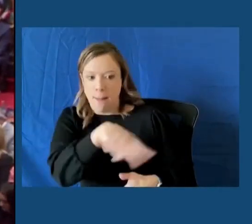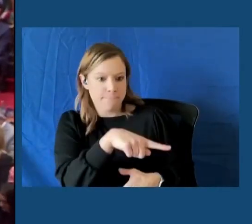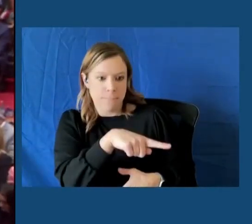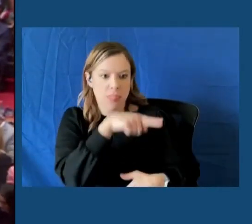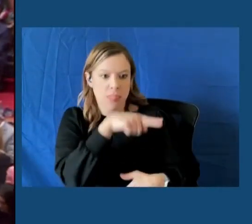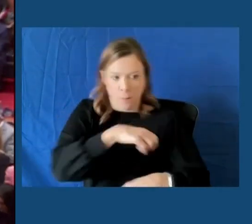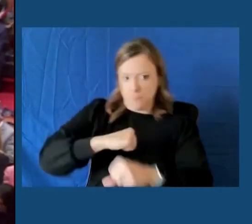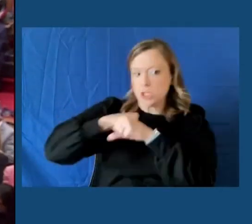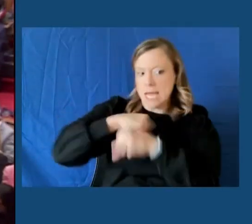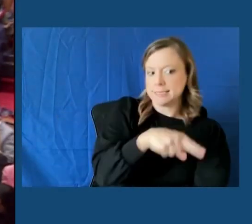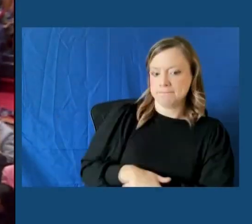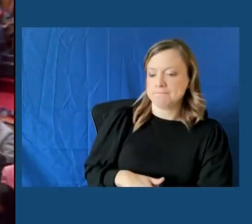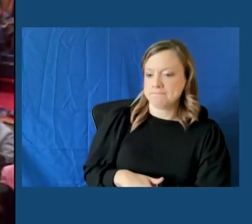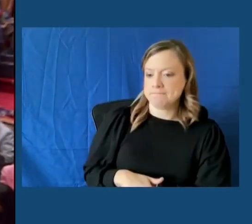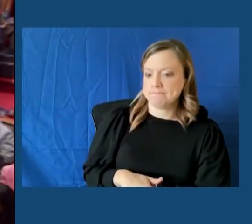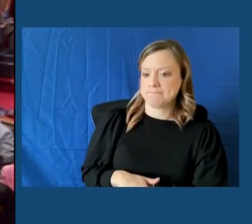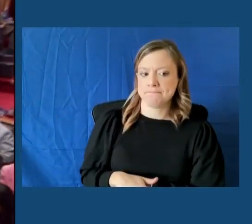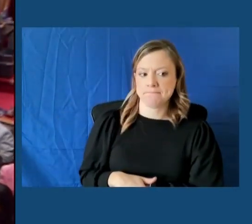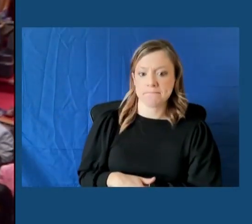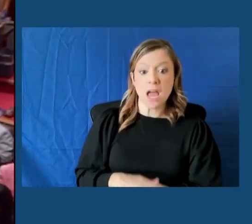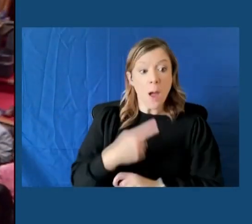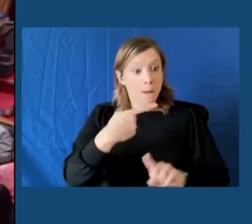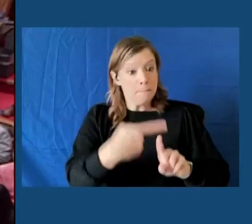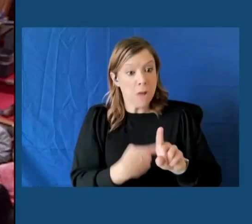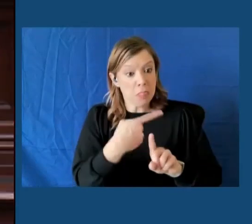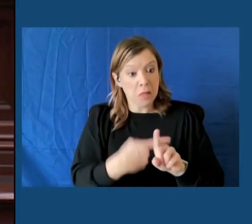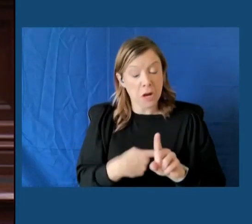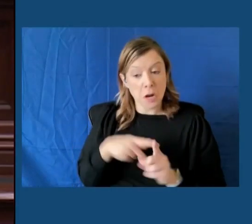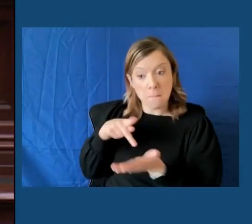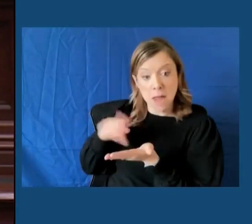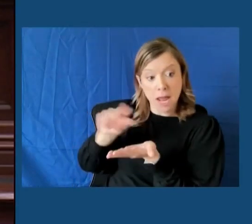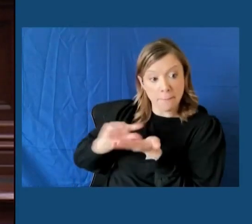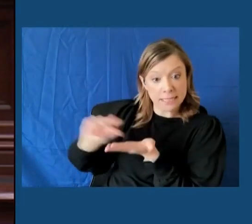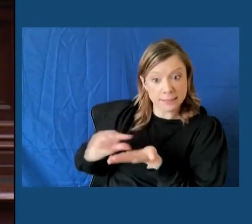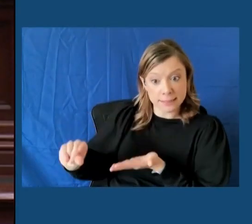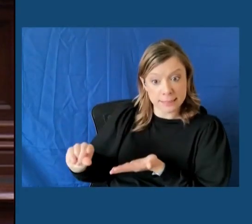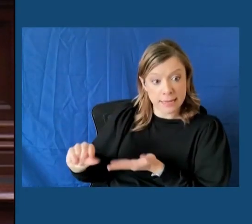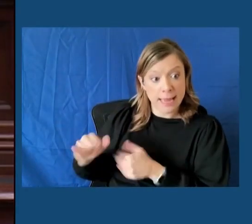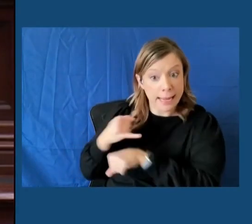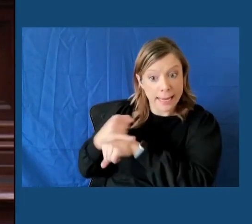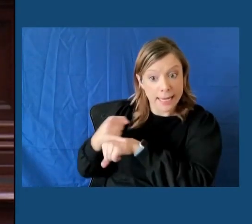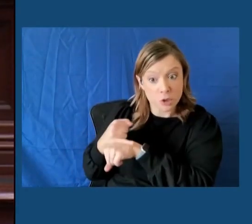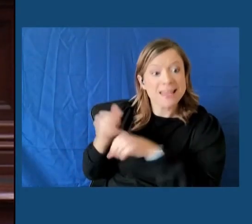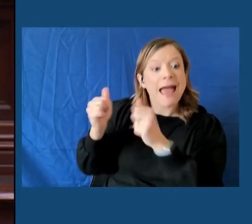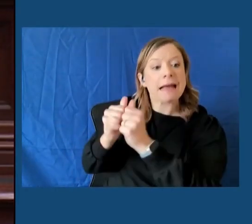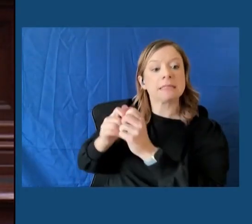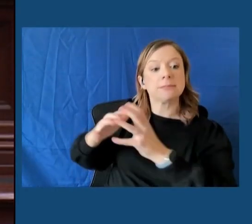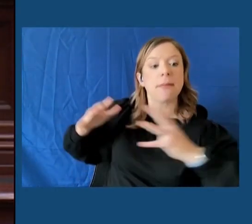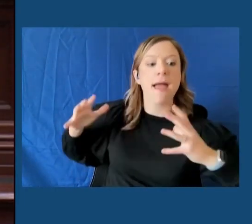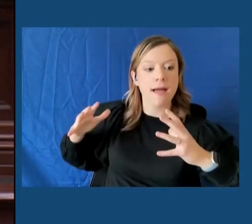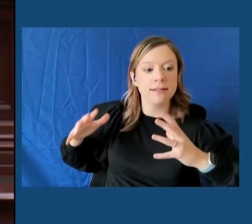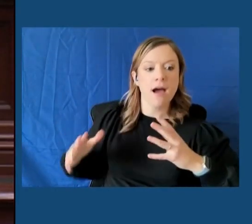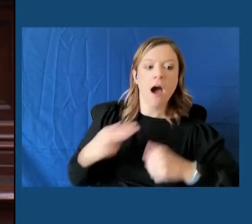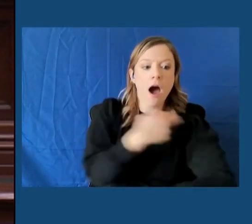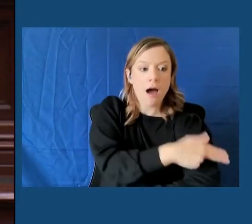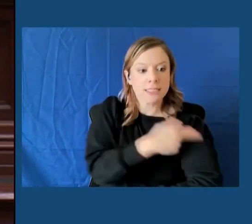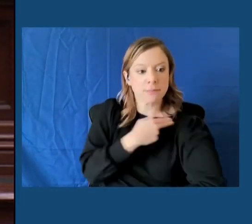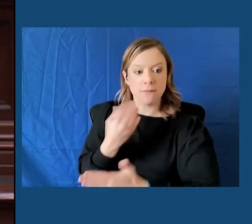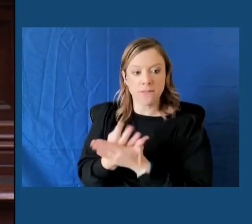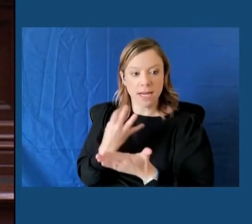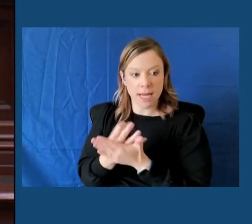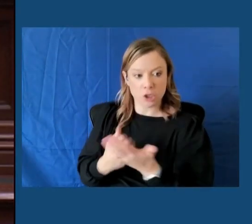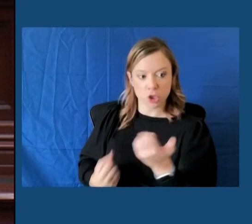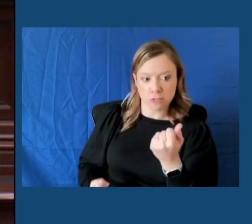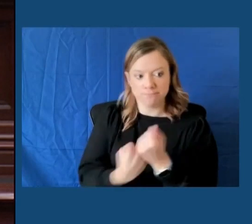cap monthly payments and interest, and expand hospital financial assistance programs. You know, the cost of